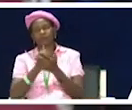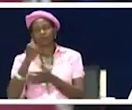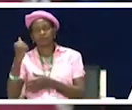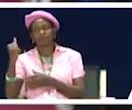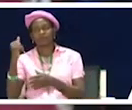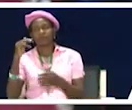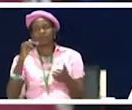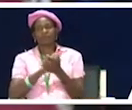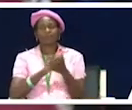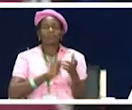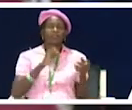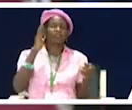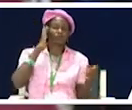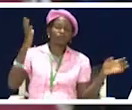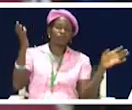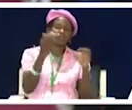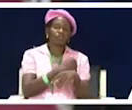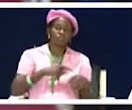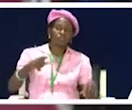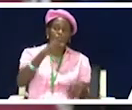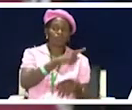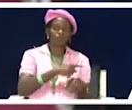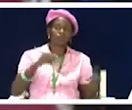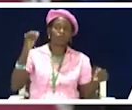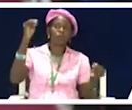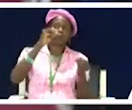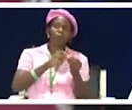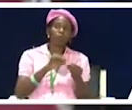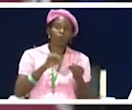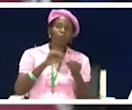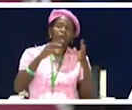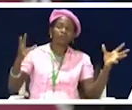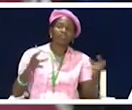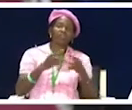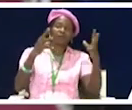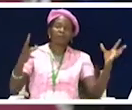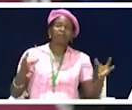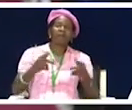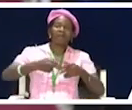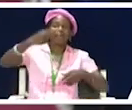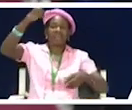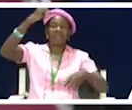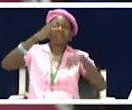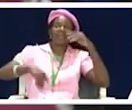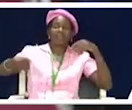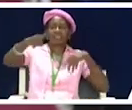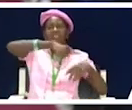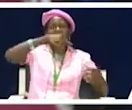And he said, I will take you much, much higher than you